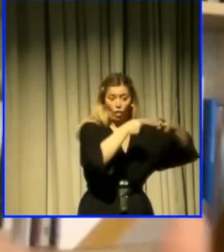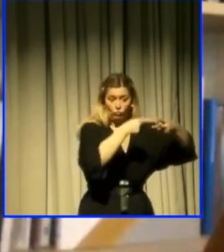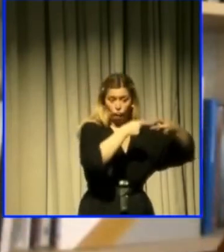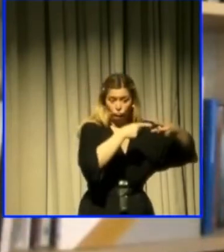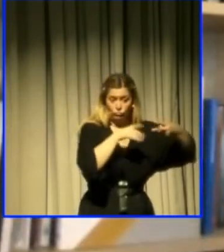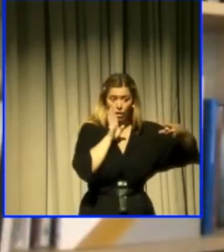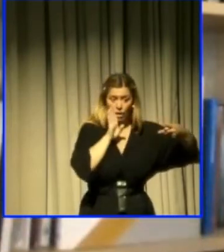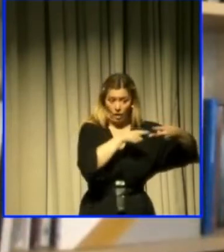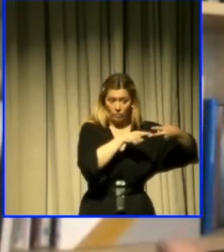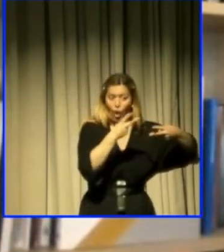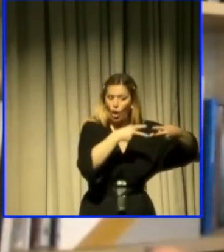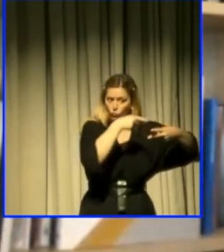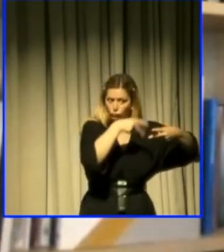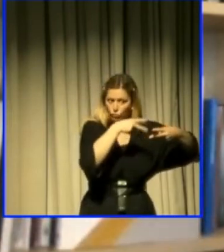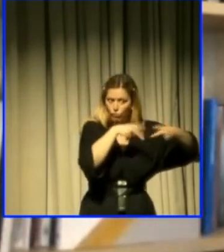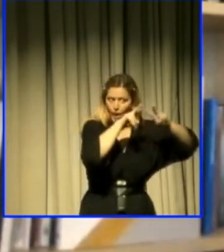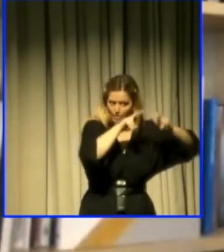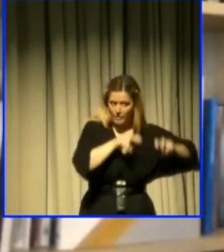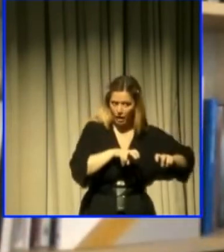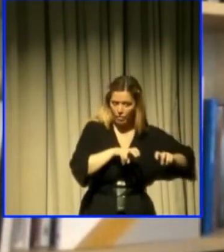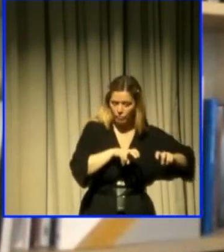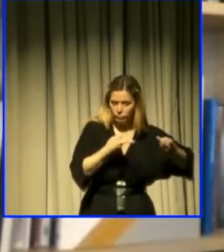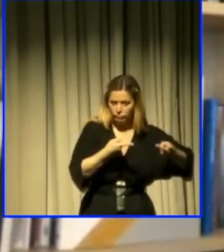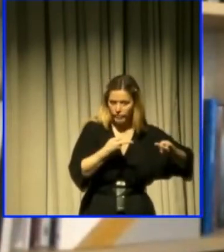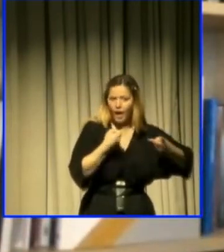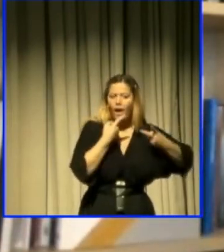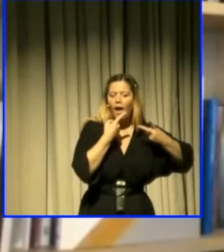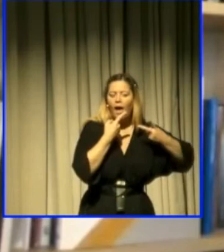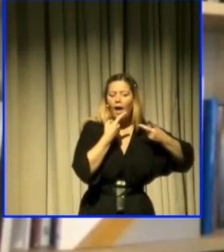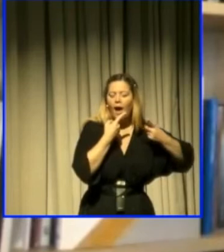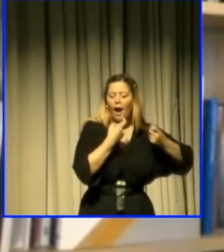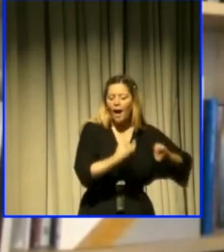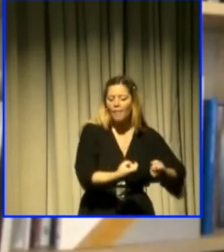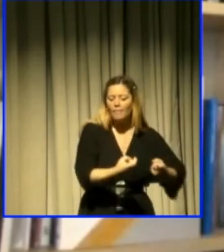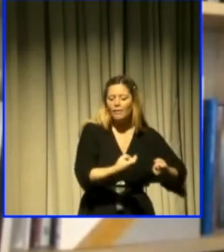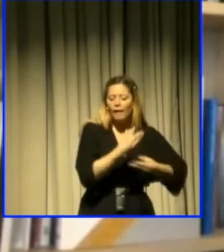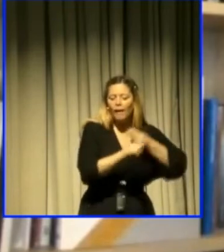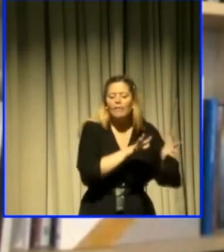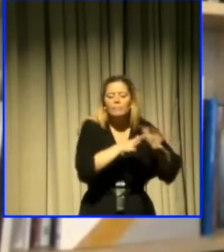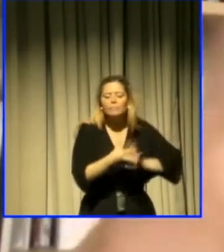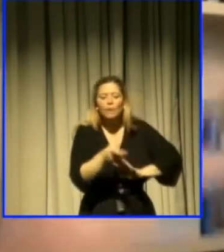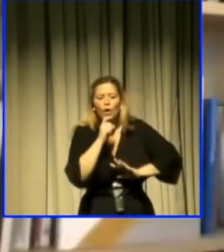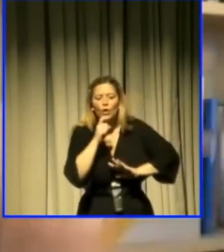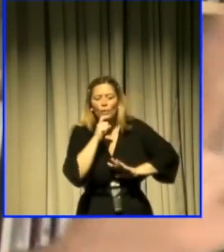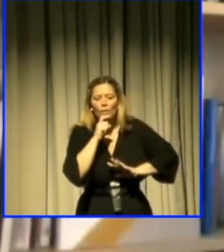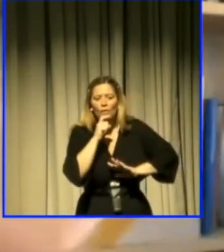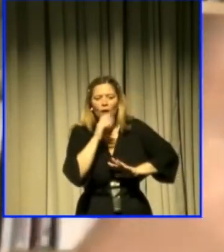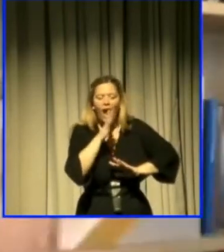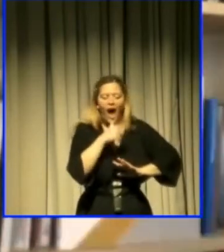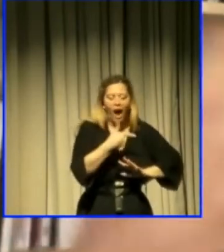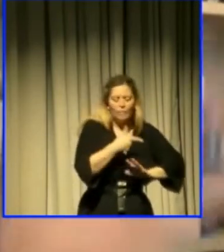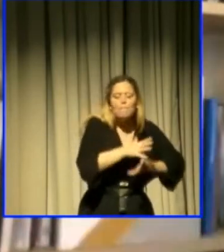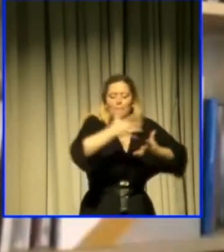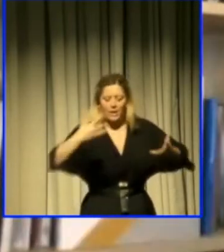way than you might now still do, will really help you to get a lot of information